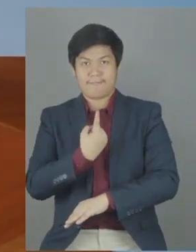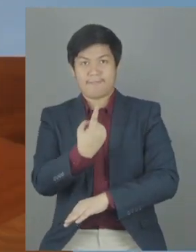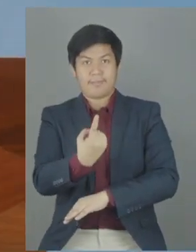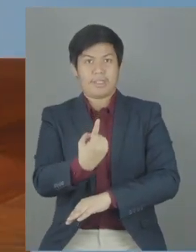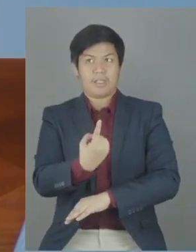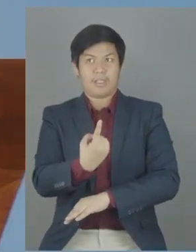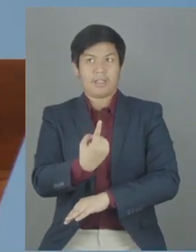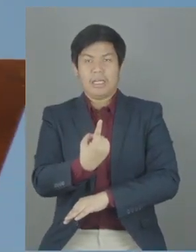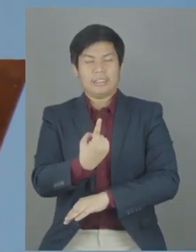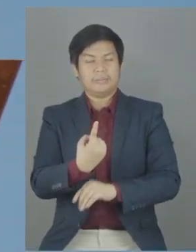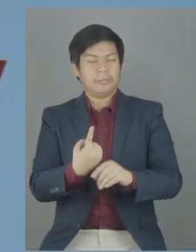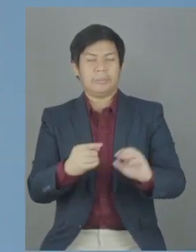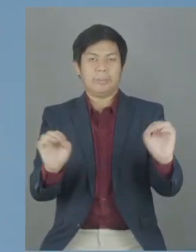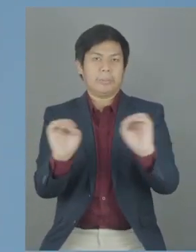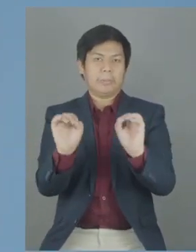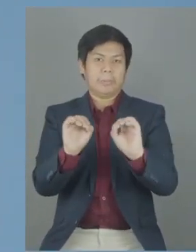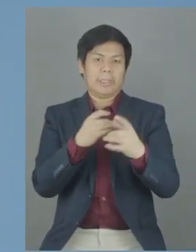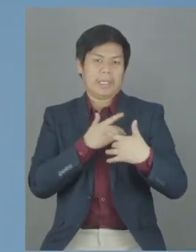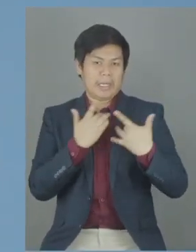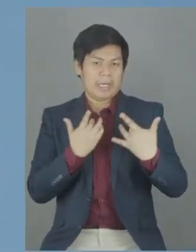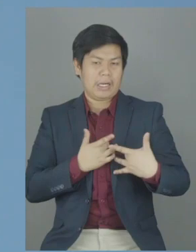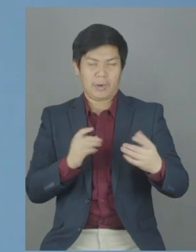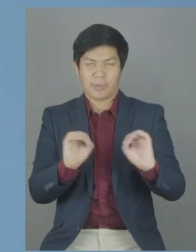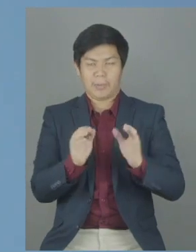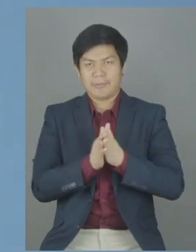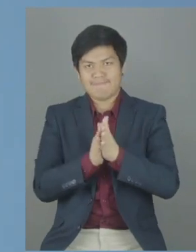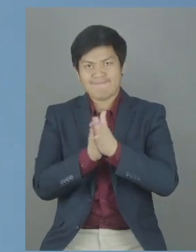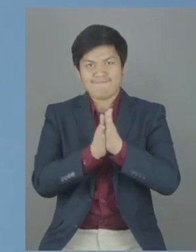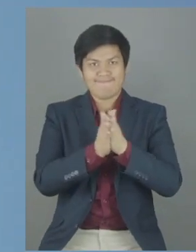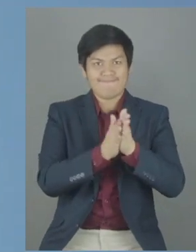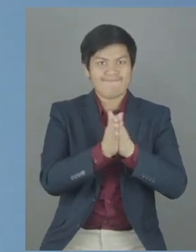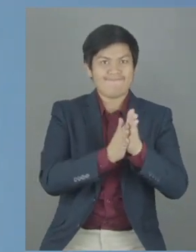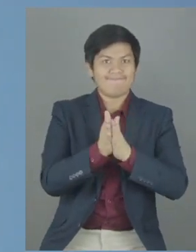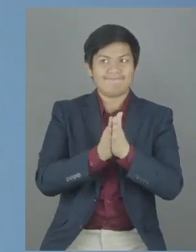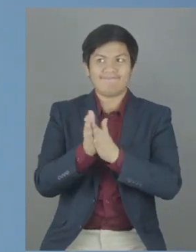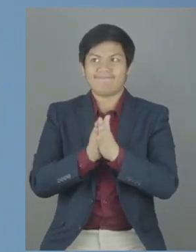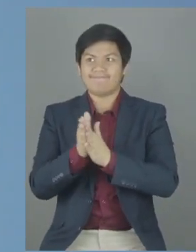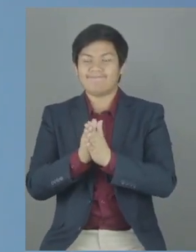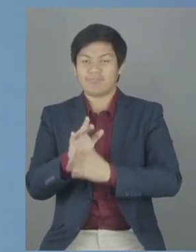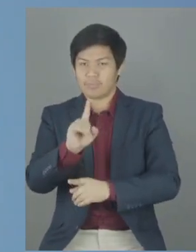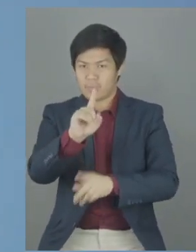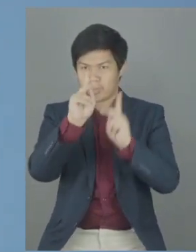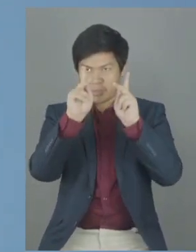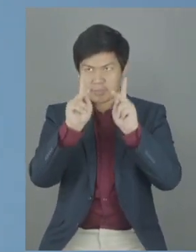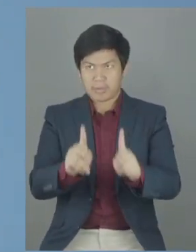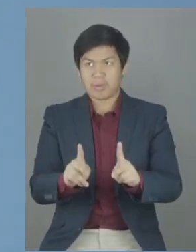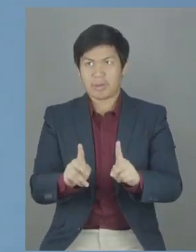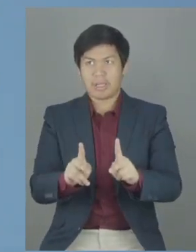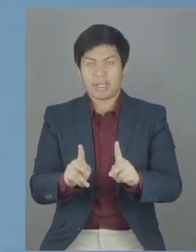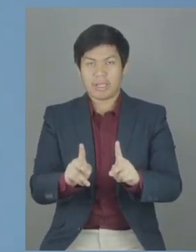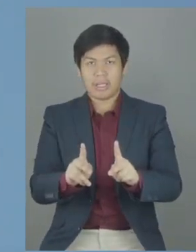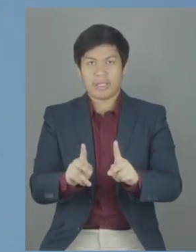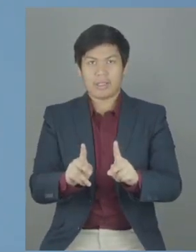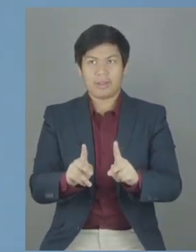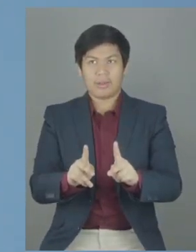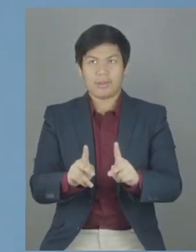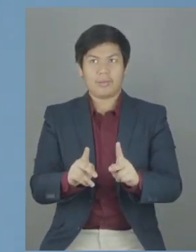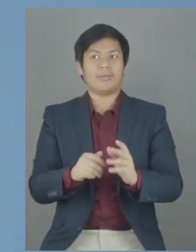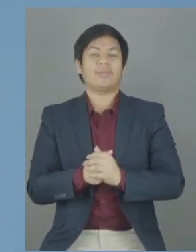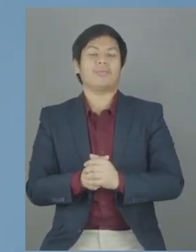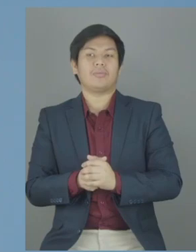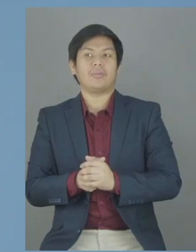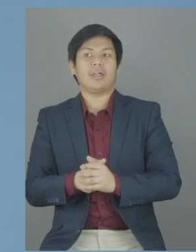you will not be passionate in not letting a single individual, not under your watch,